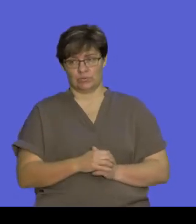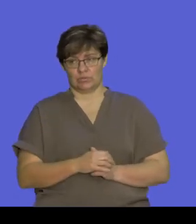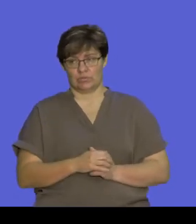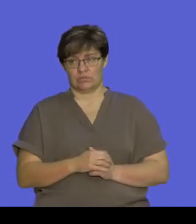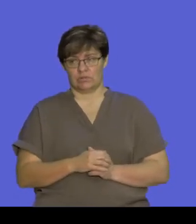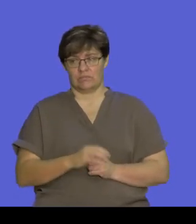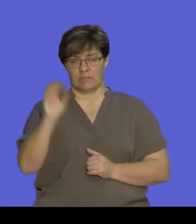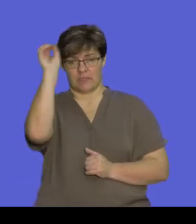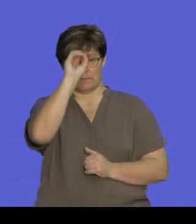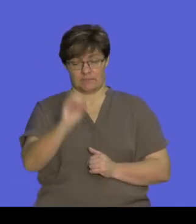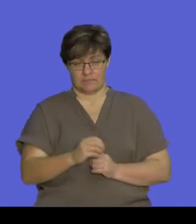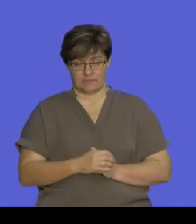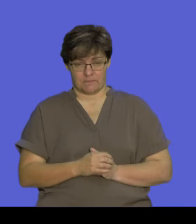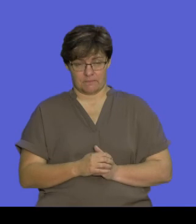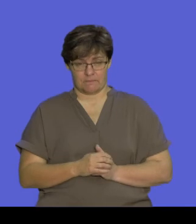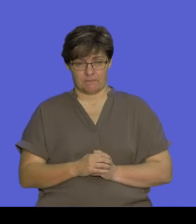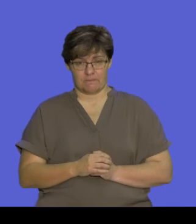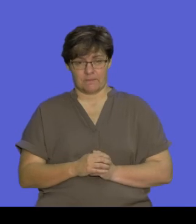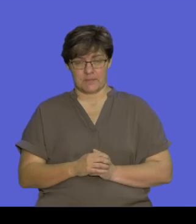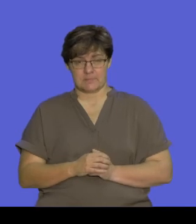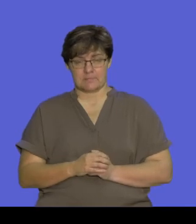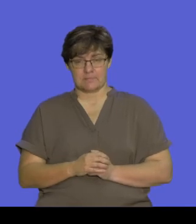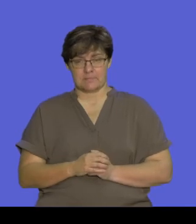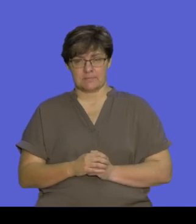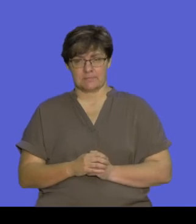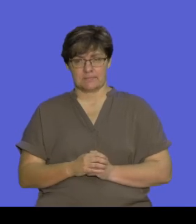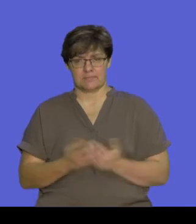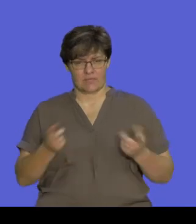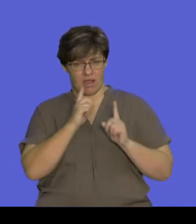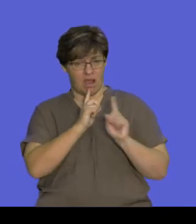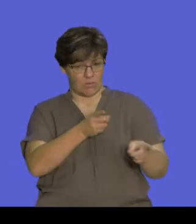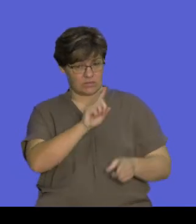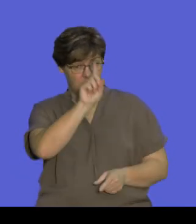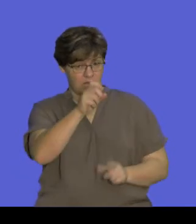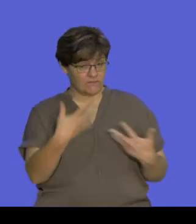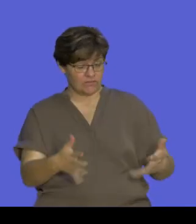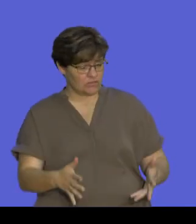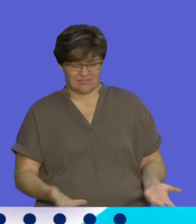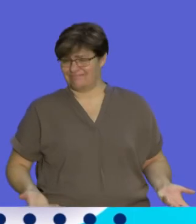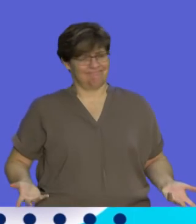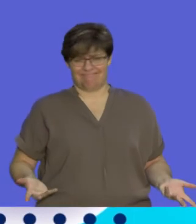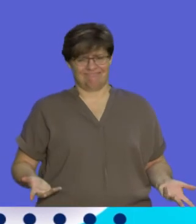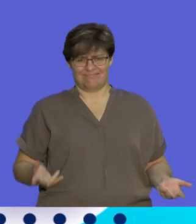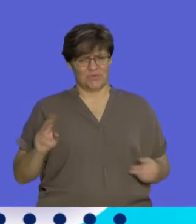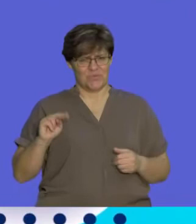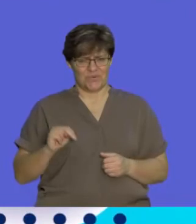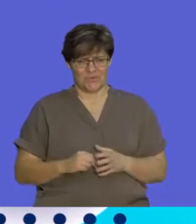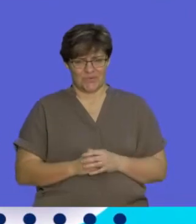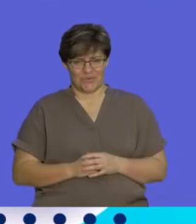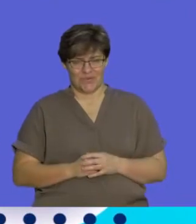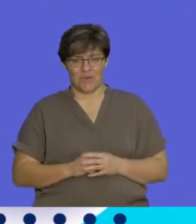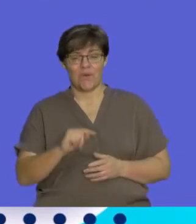31.12%. Okay? Now, have I answered my question? Well, clearly not. because what